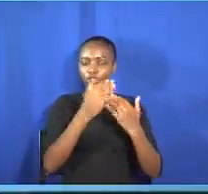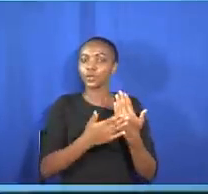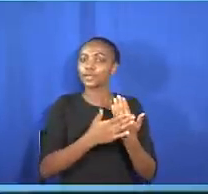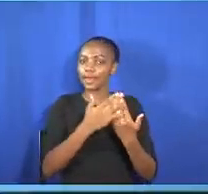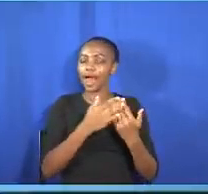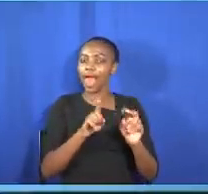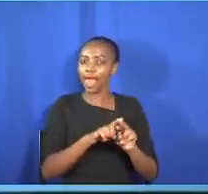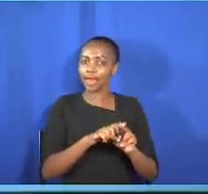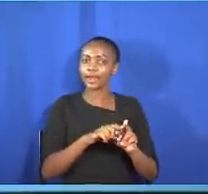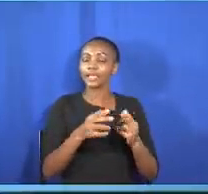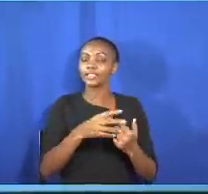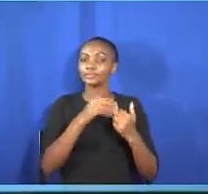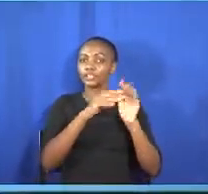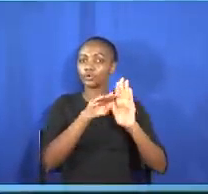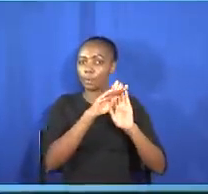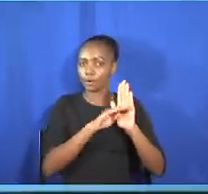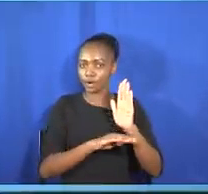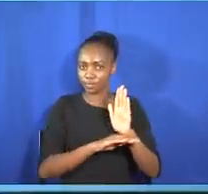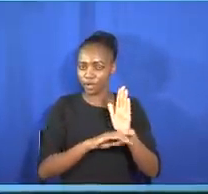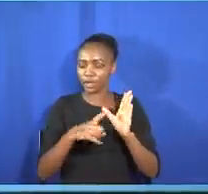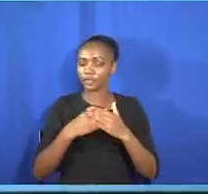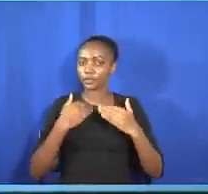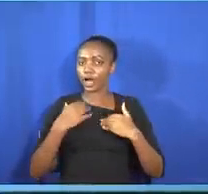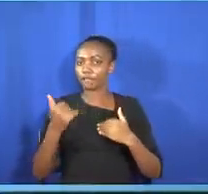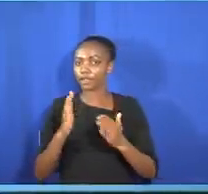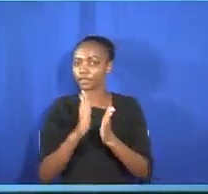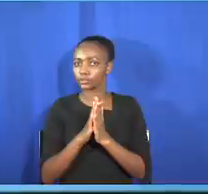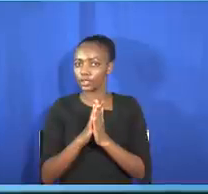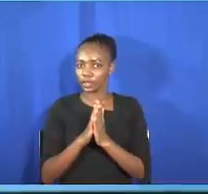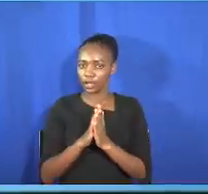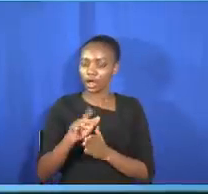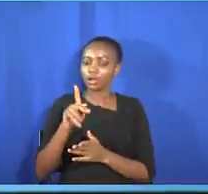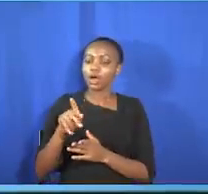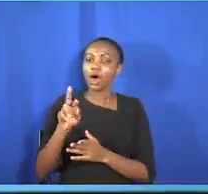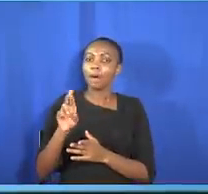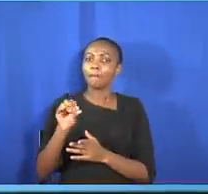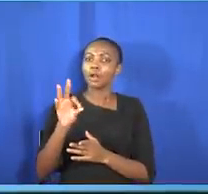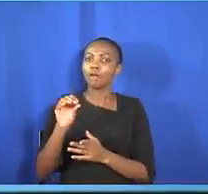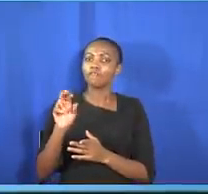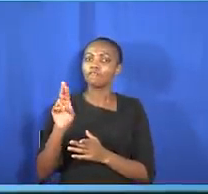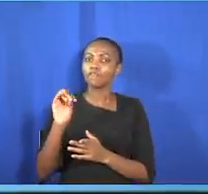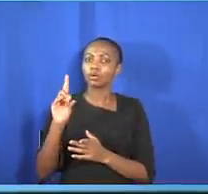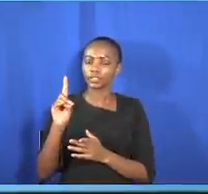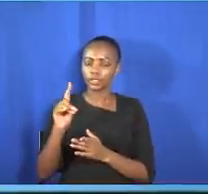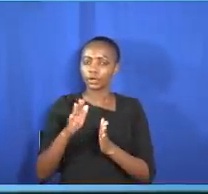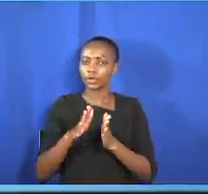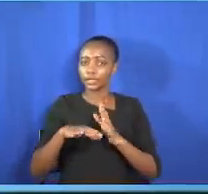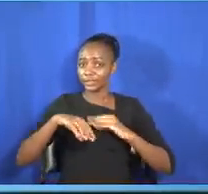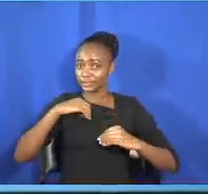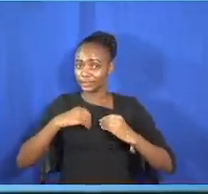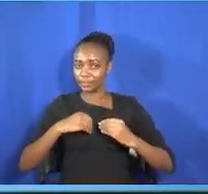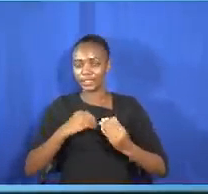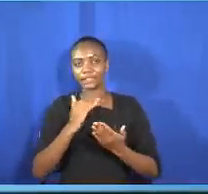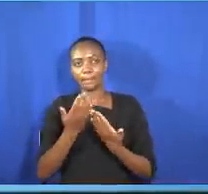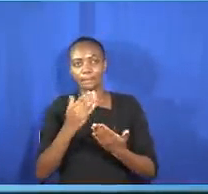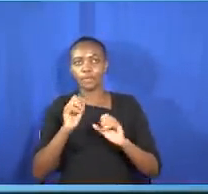attention. So some special units. And then finally, we have those with the profound disabilities. Of course, those ones